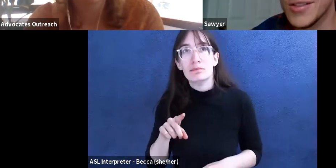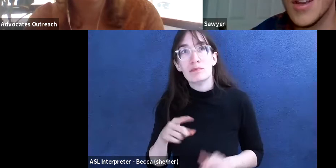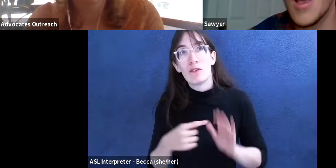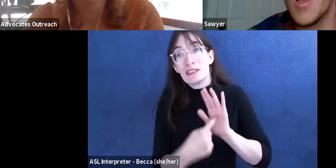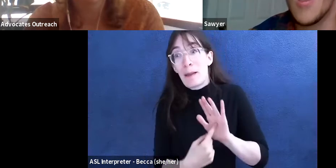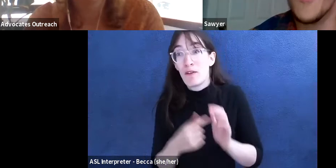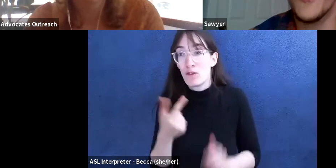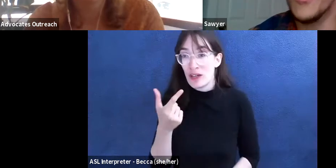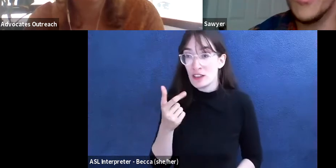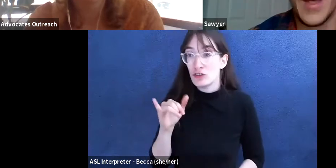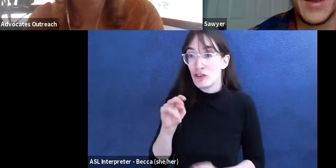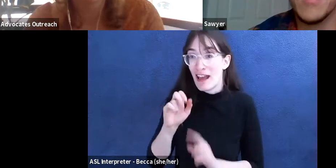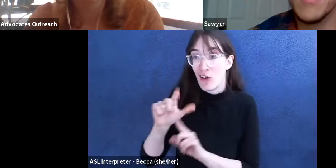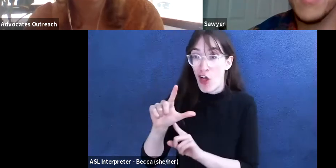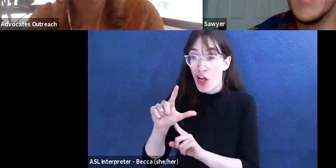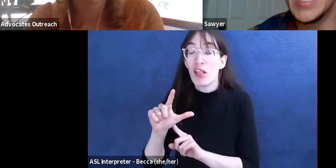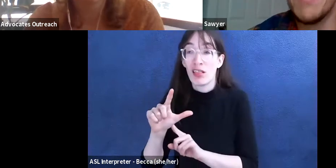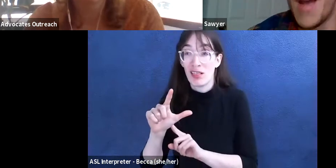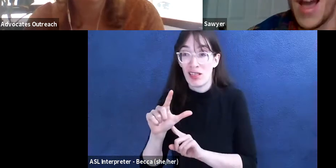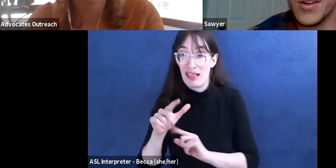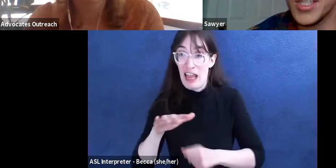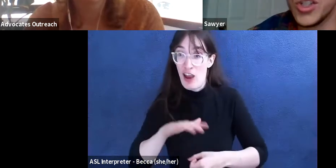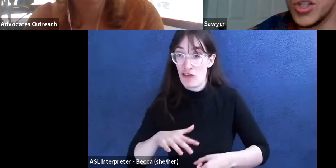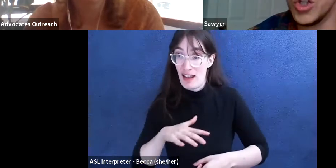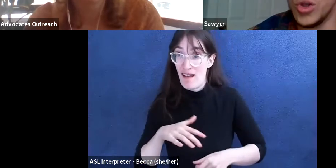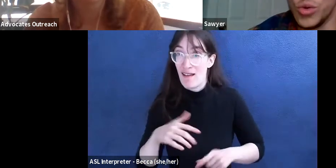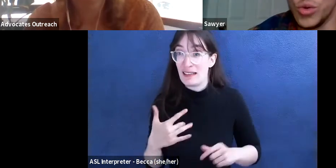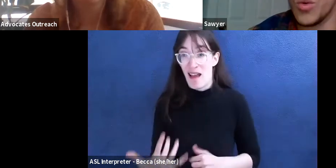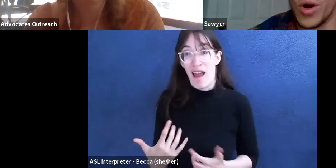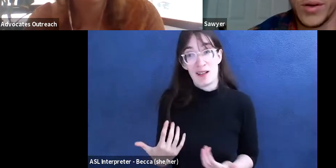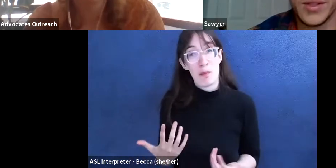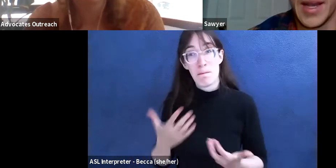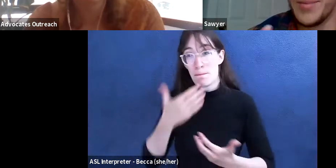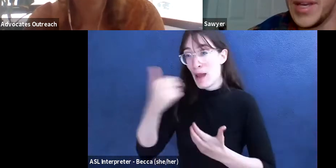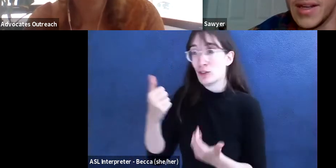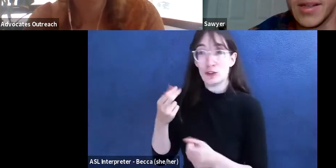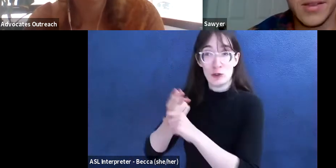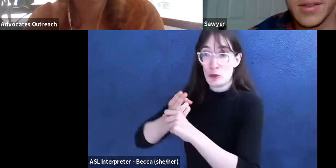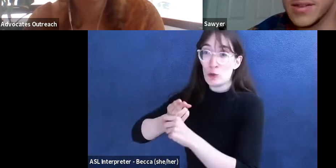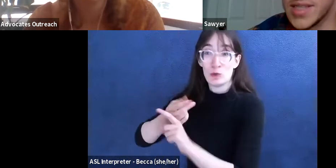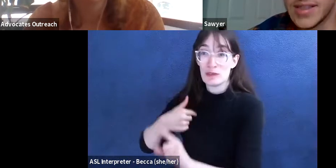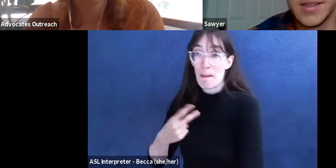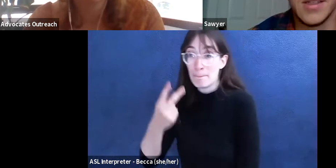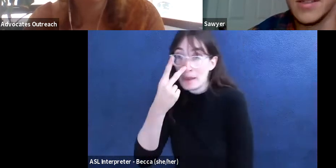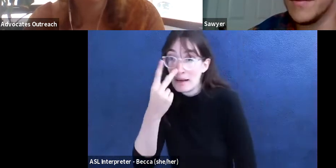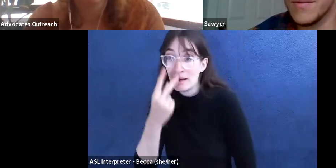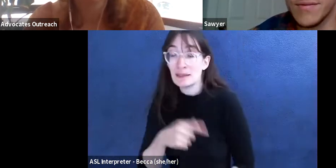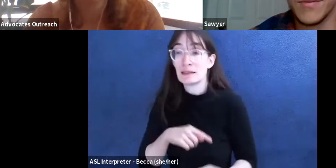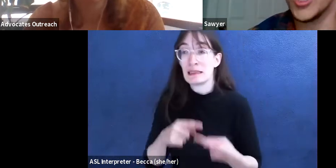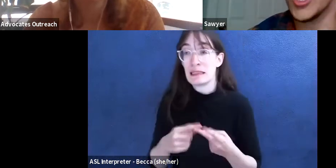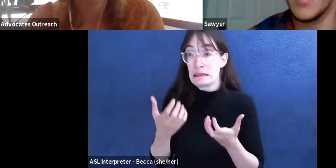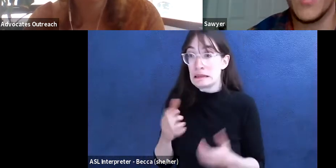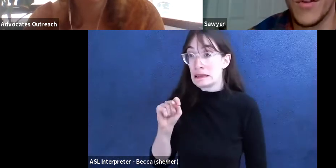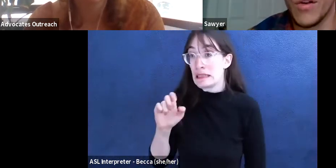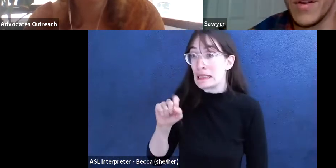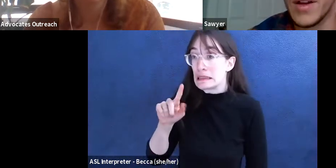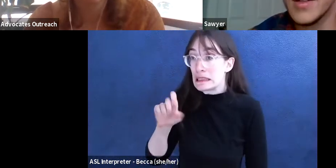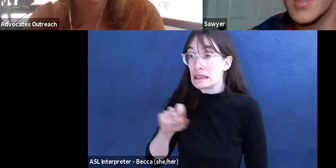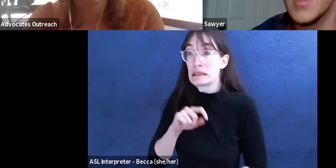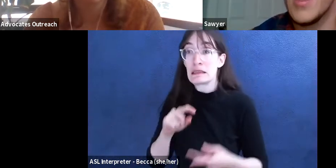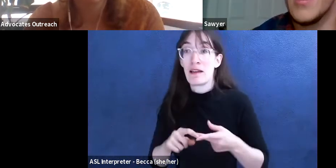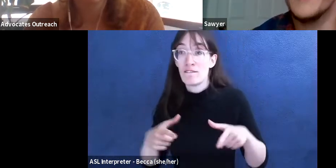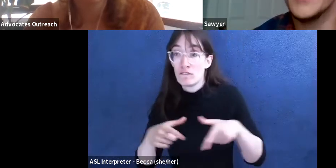like they're too young to hear about certain things. But really it's like, because